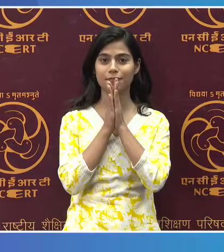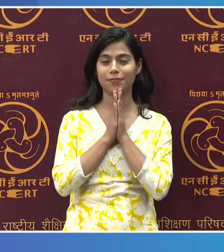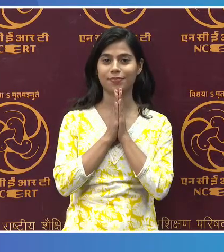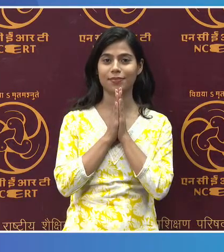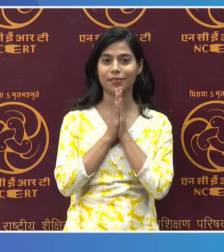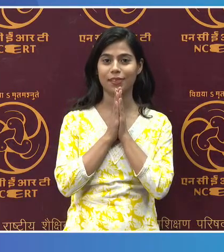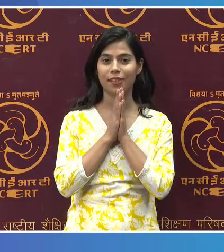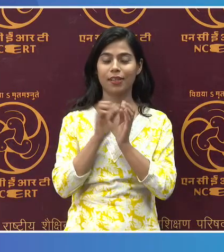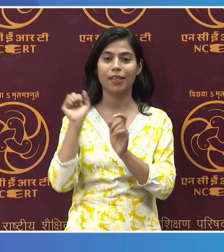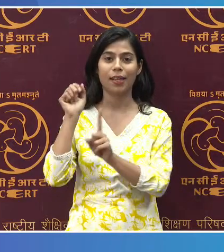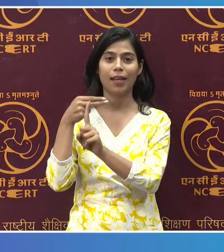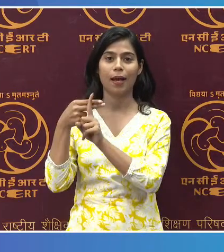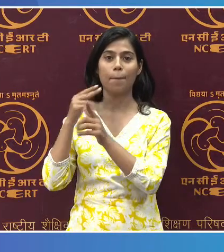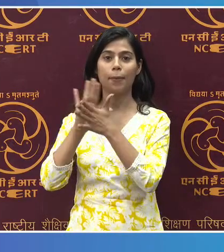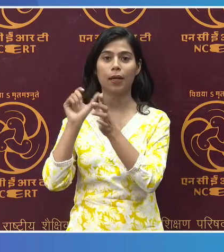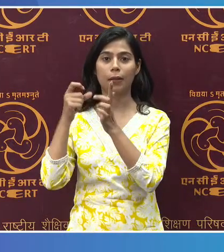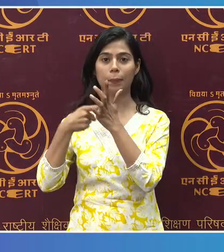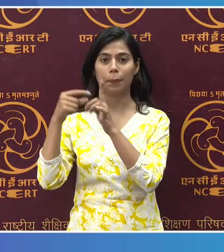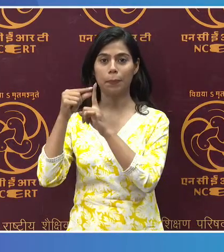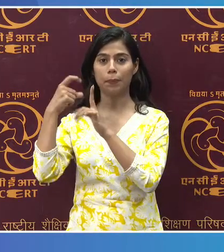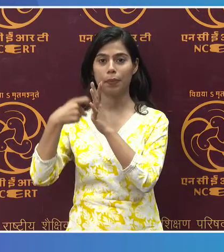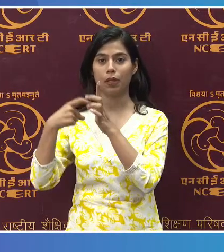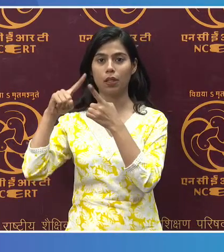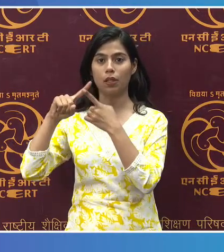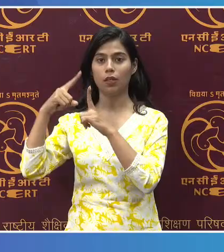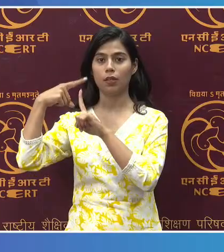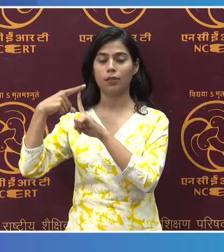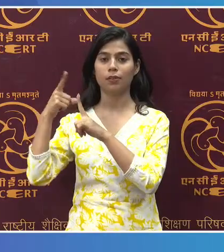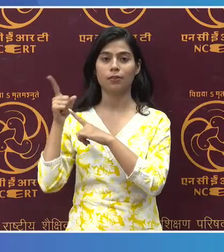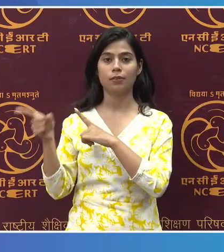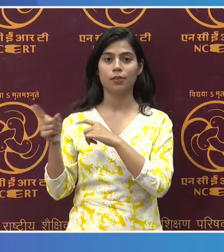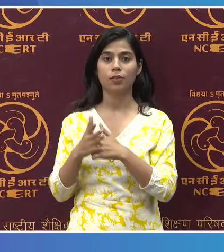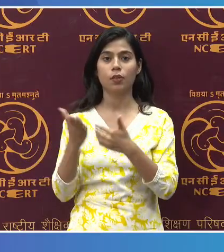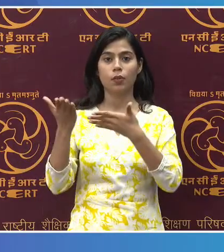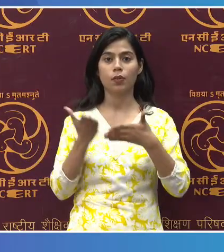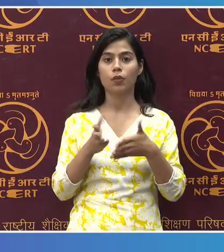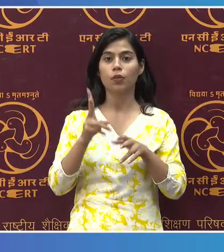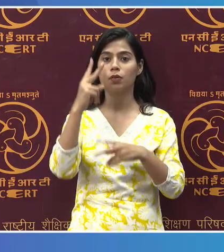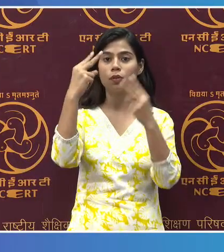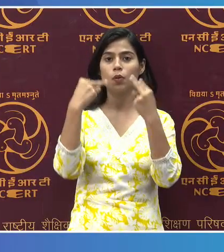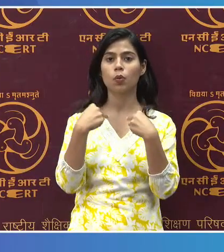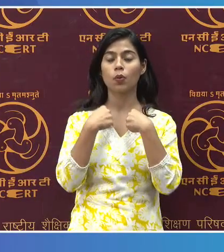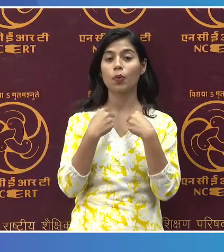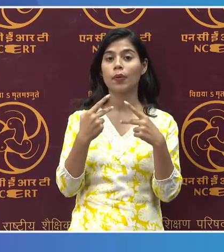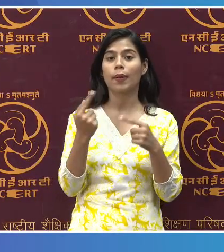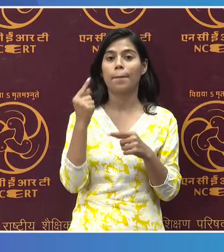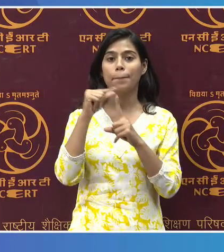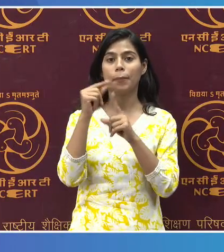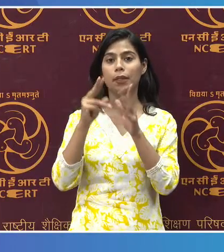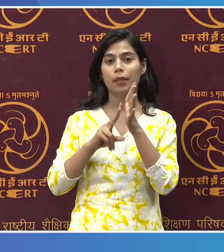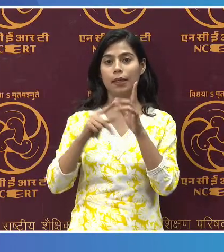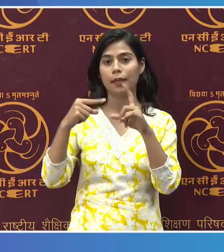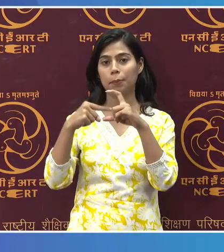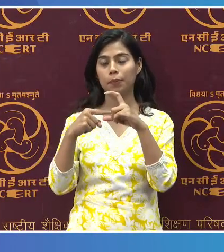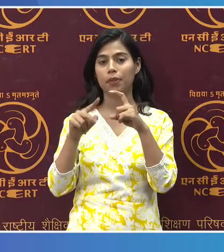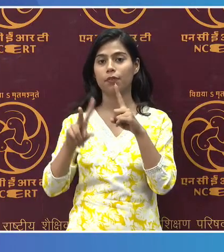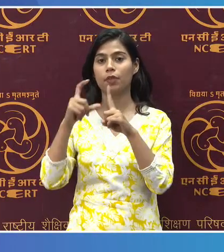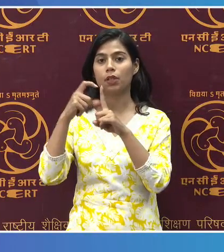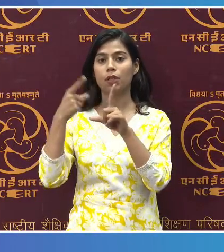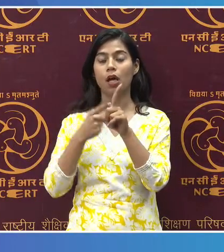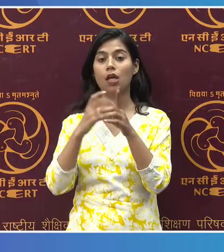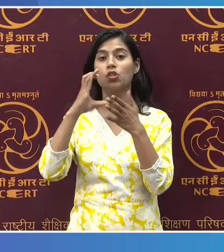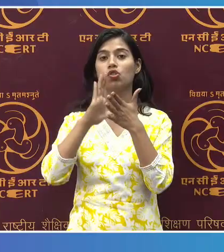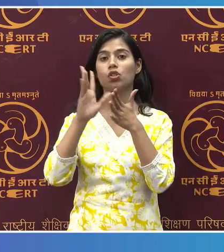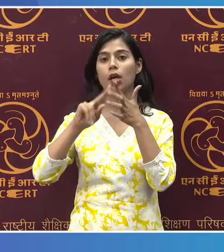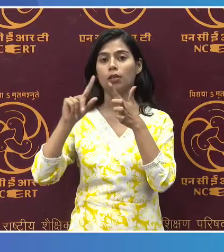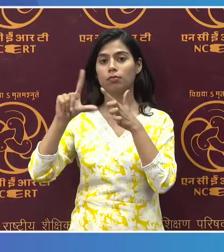Namaskar, I'm Harpreet Kaur and I welcome you all to our live and interactive session. You're watching us on PME Vidya channel number 10 and also on our